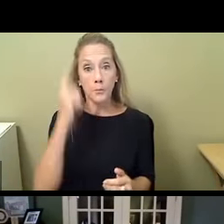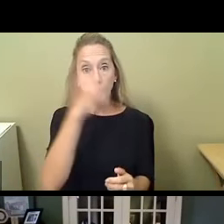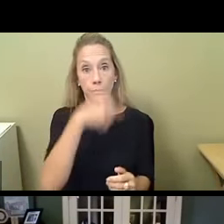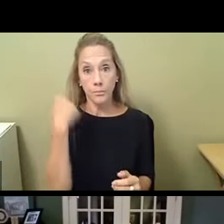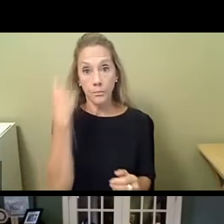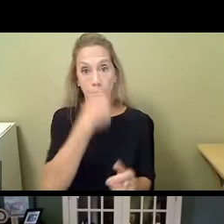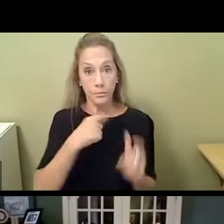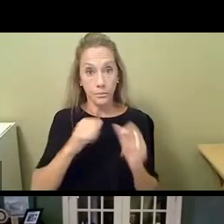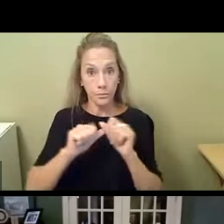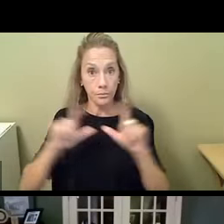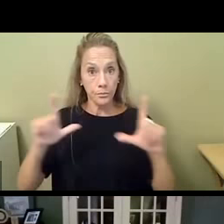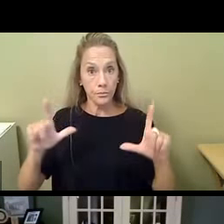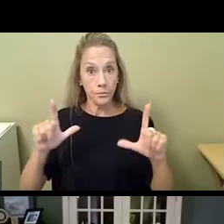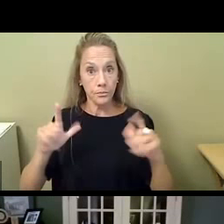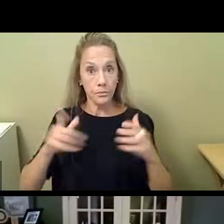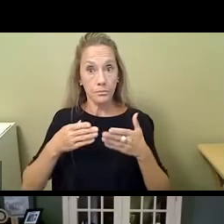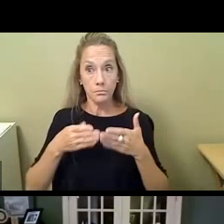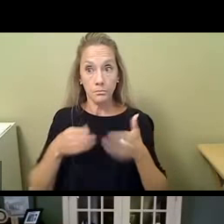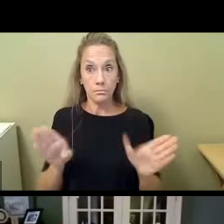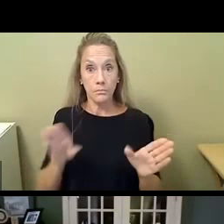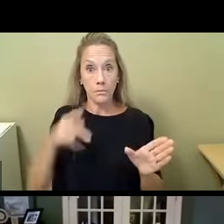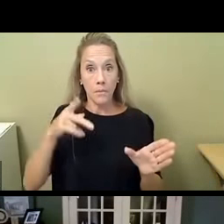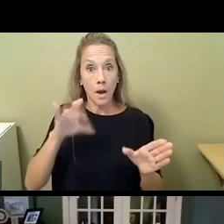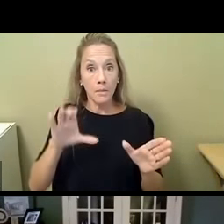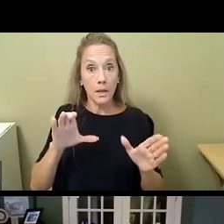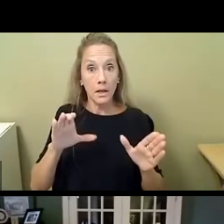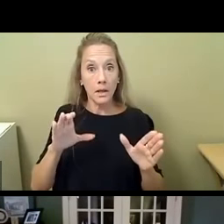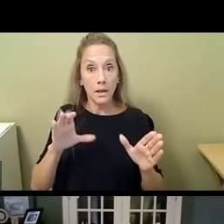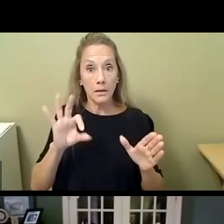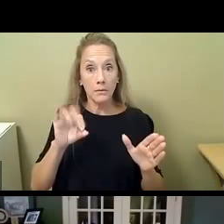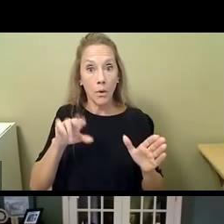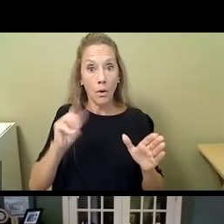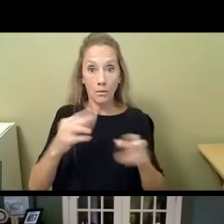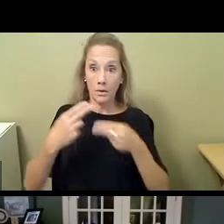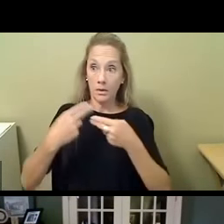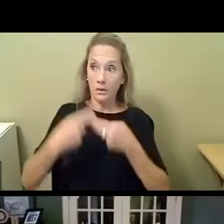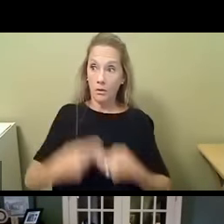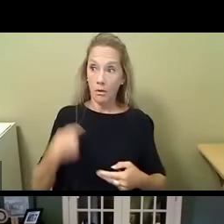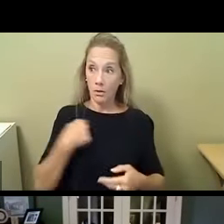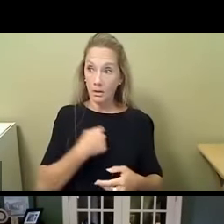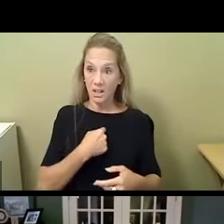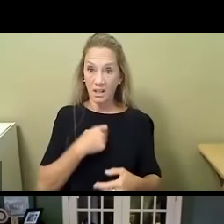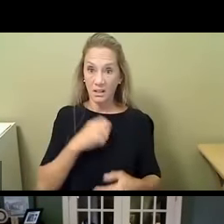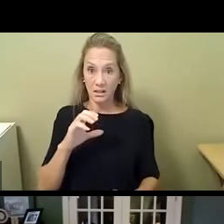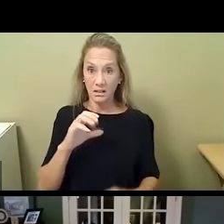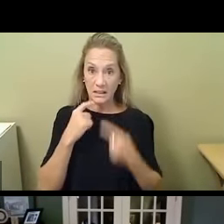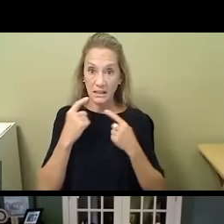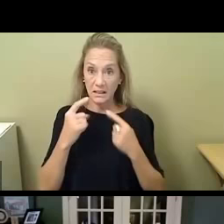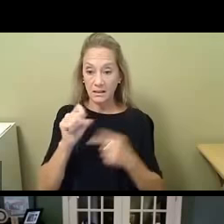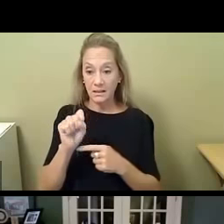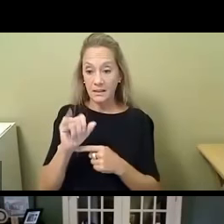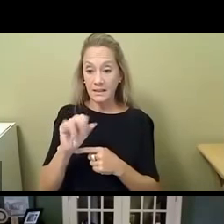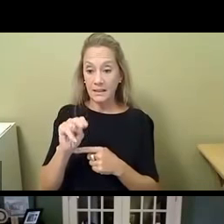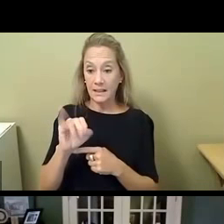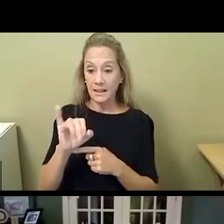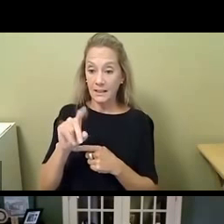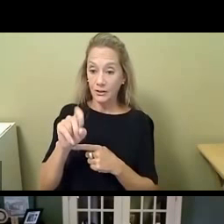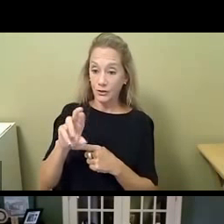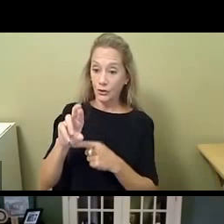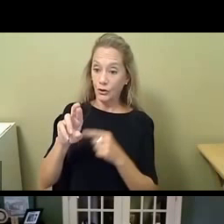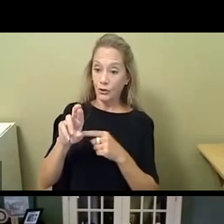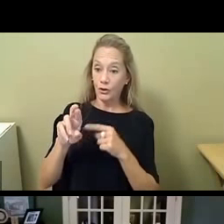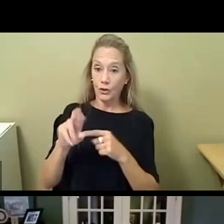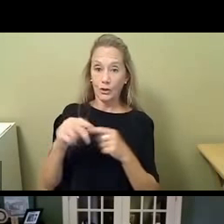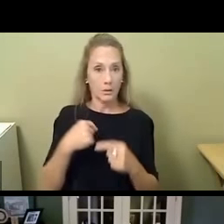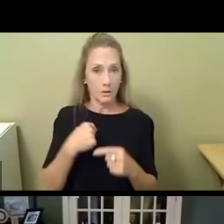plastered on a public forum, calling us sinister forces. And I think I